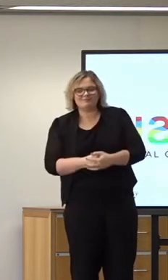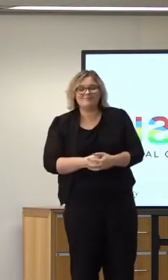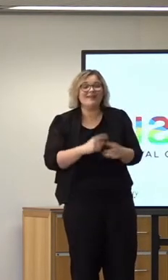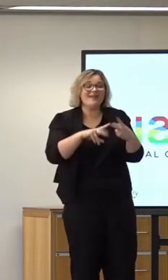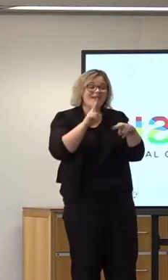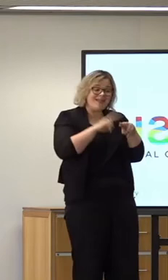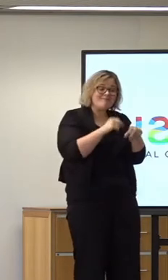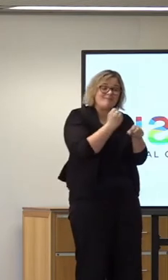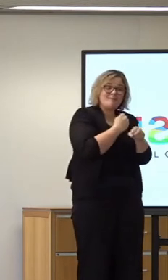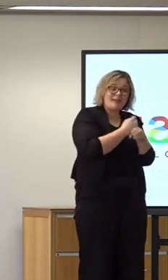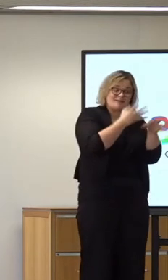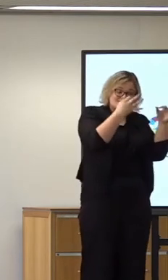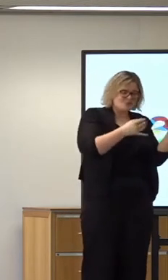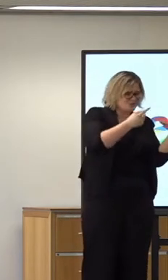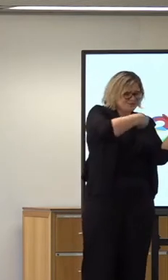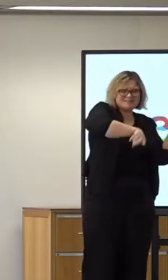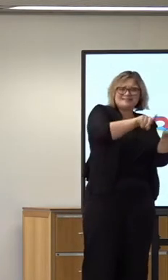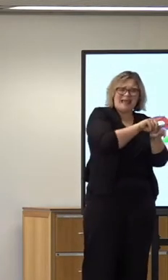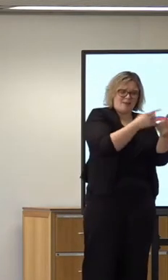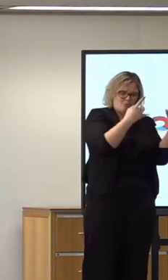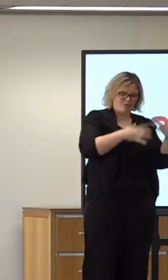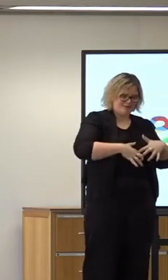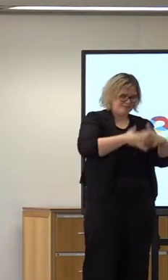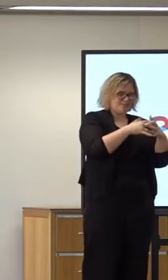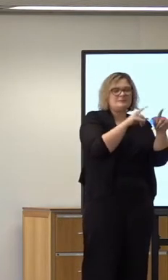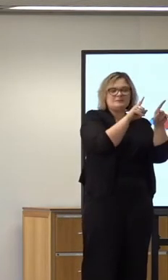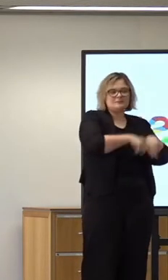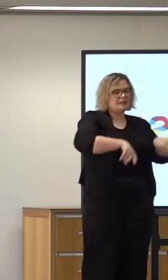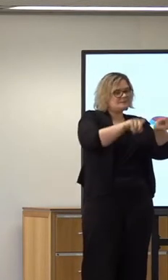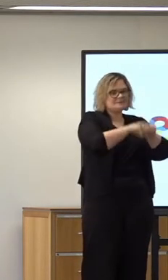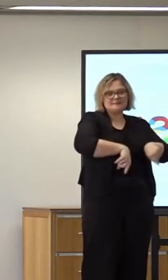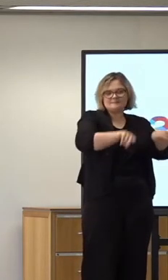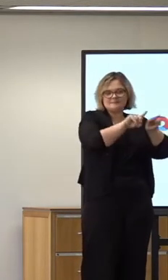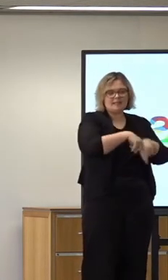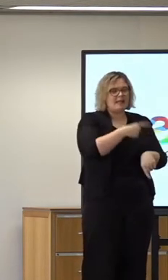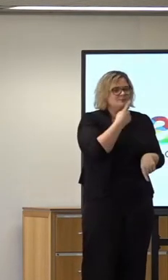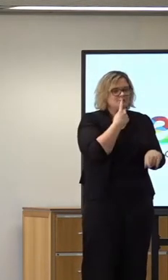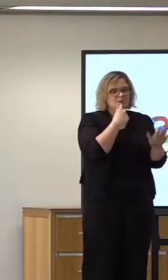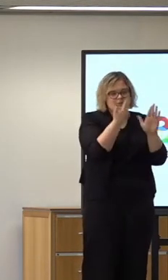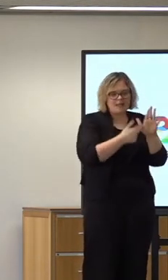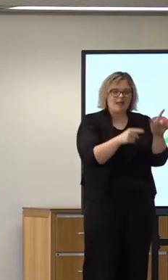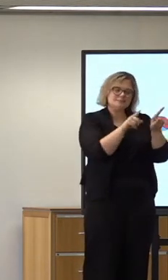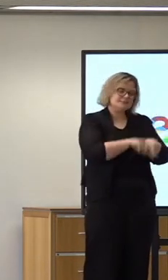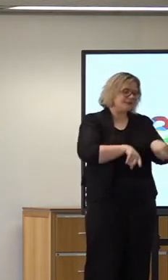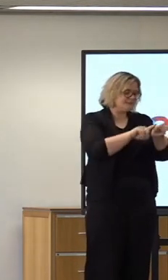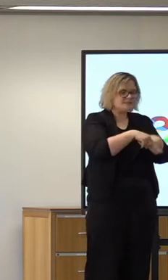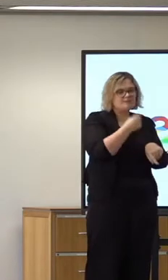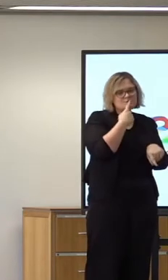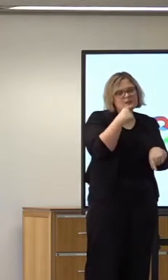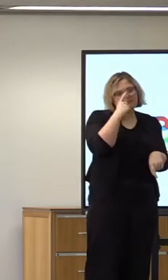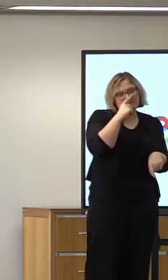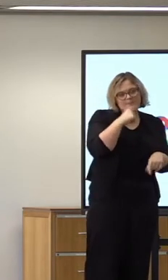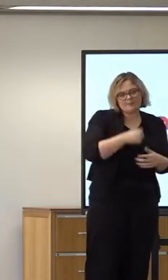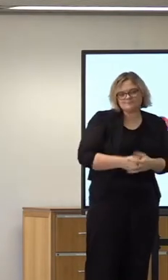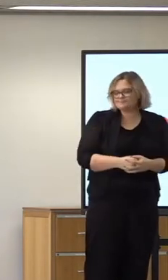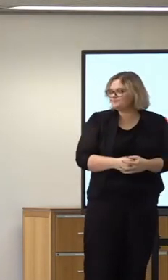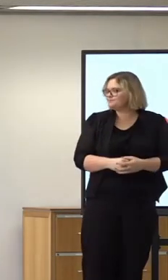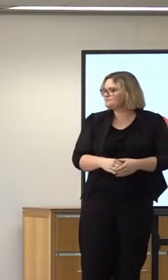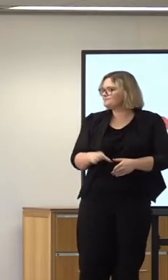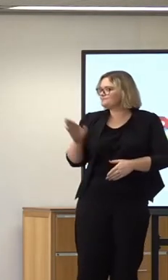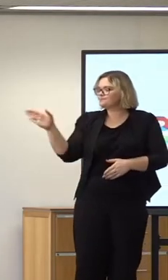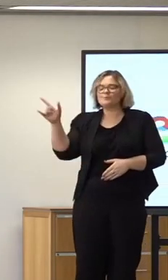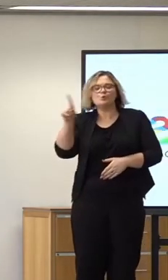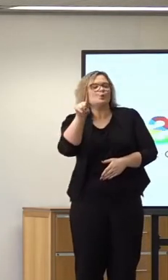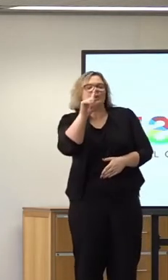from within the system, you end up with very similar artworks consistently being shown by the same demographic of people. And that's the thing too, you can't just